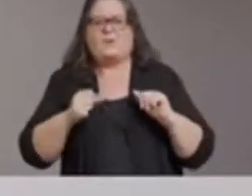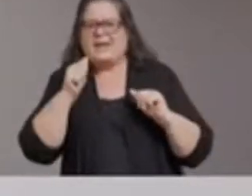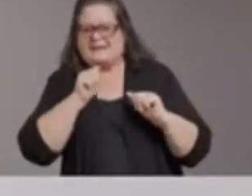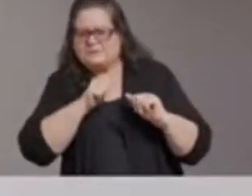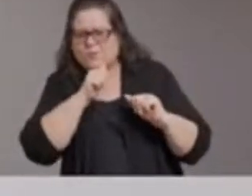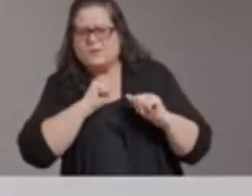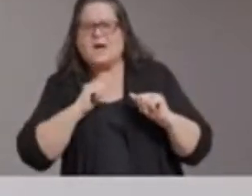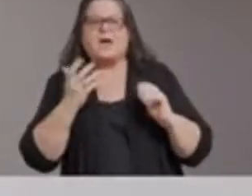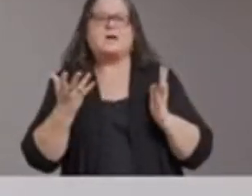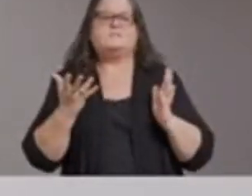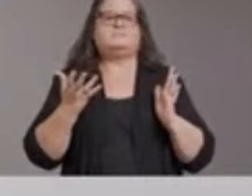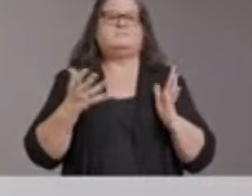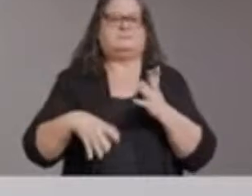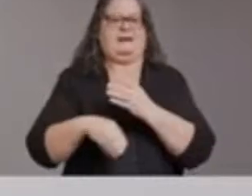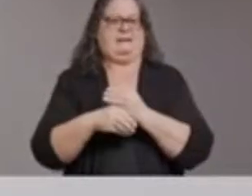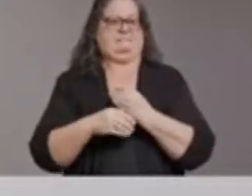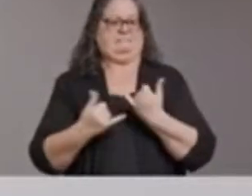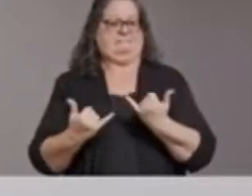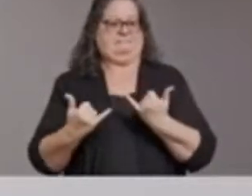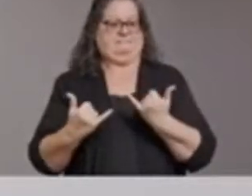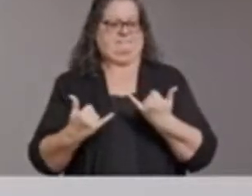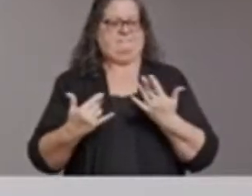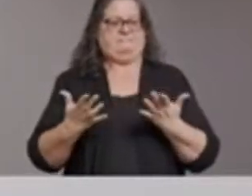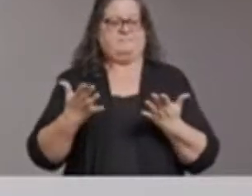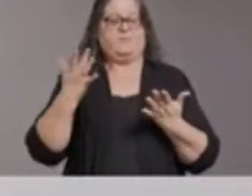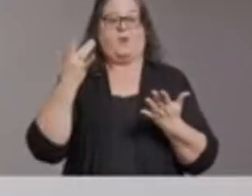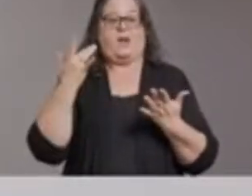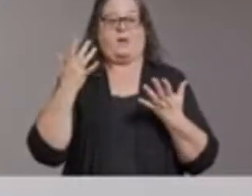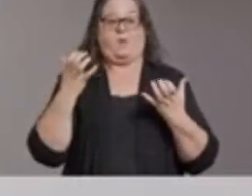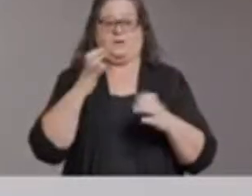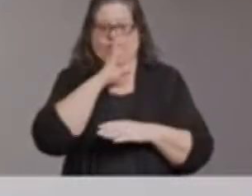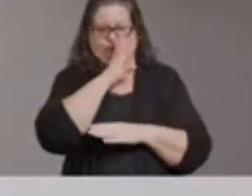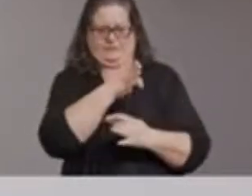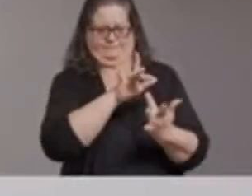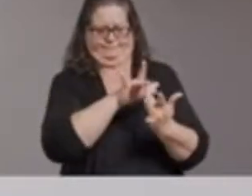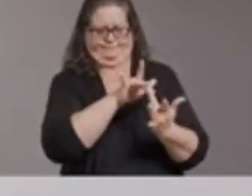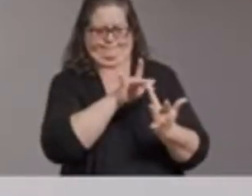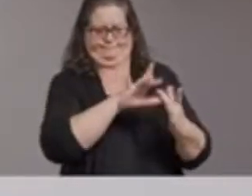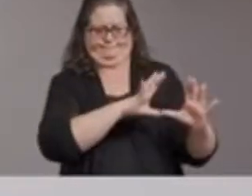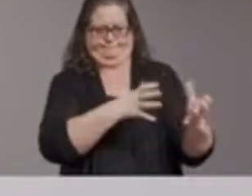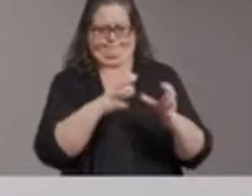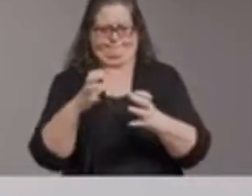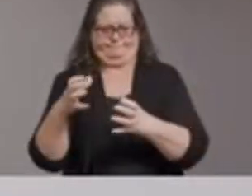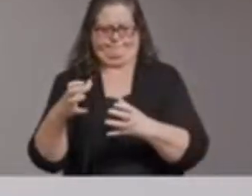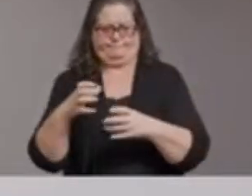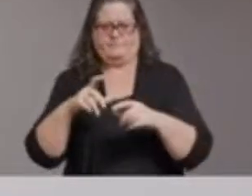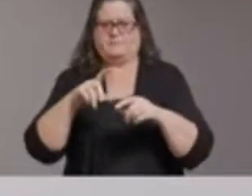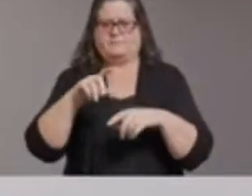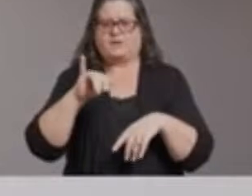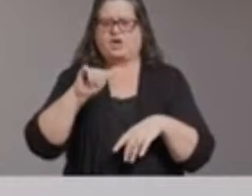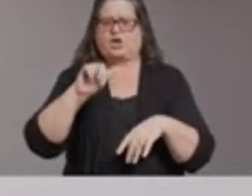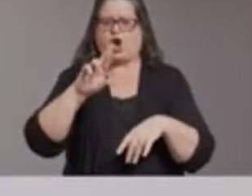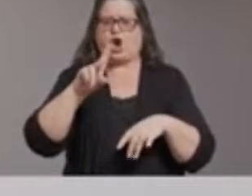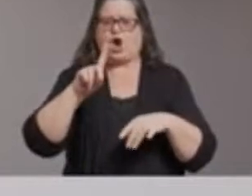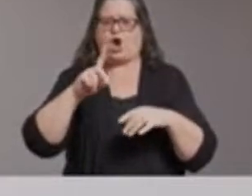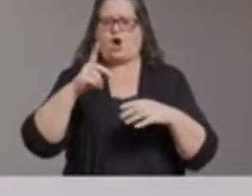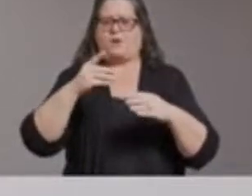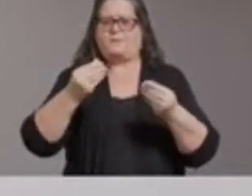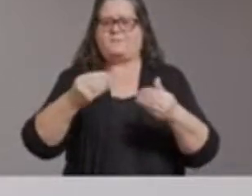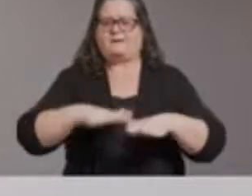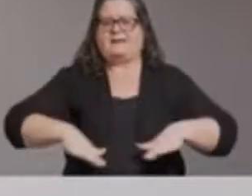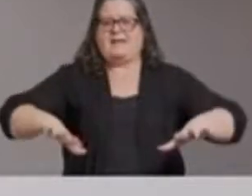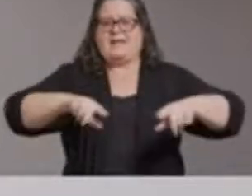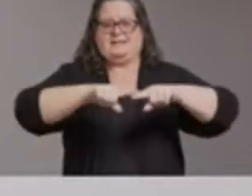so that we can directly, outreach the yard signs, going door to door, encouraging people to get vaccinated in